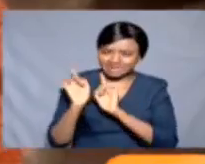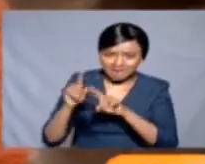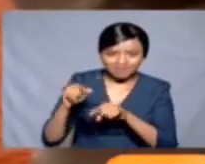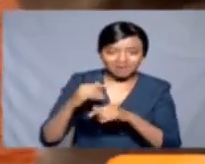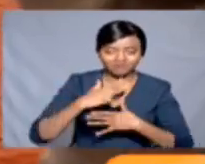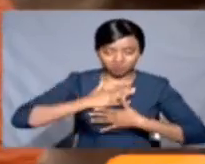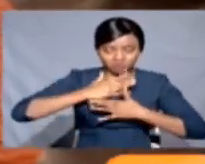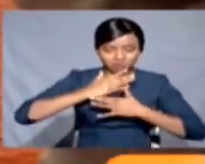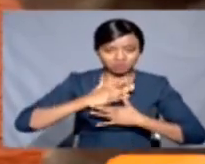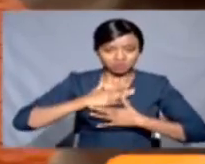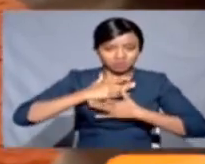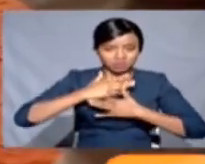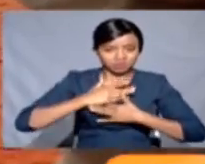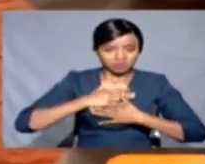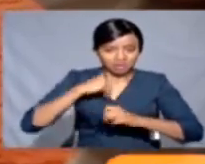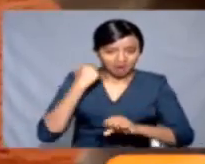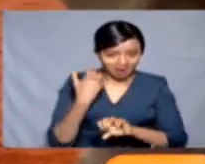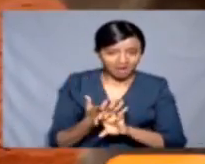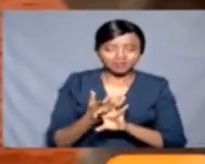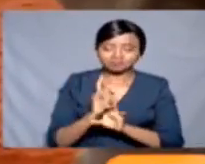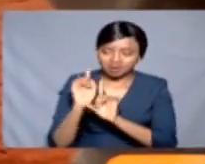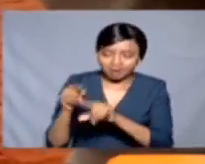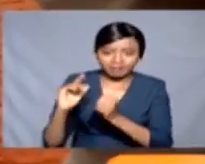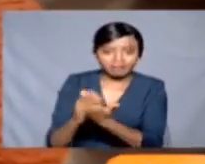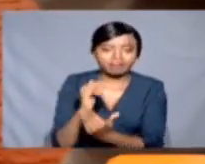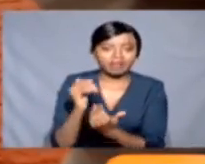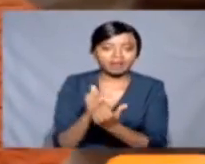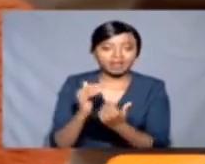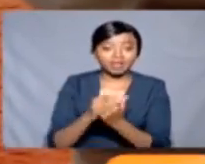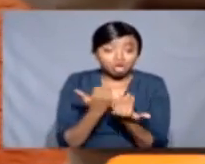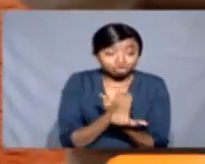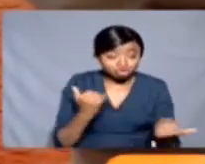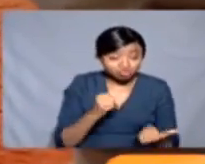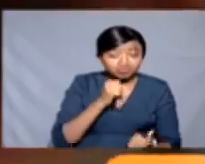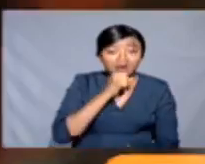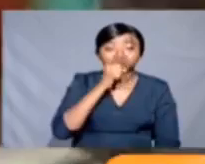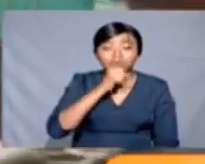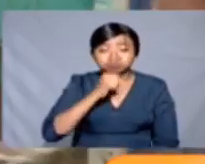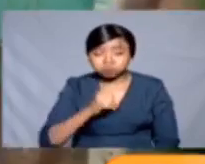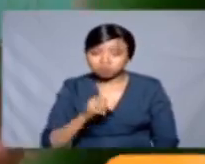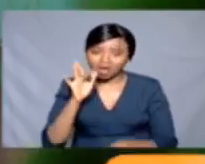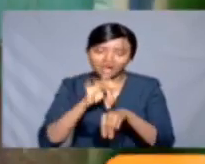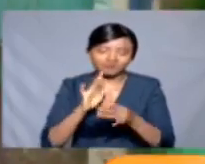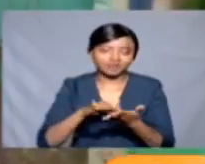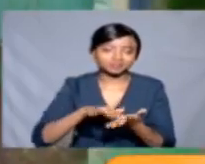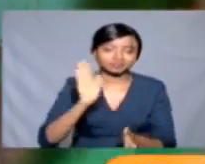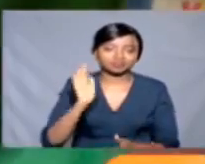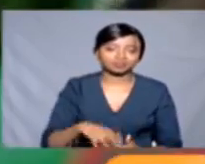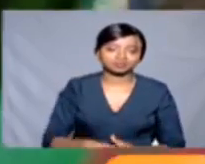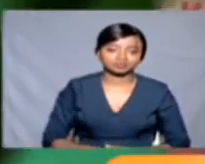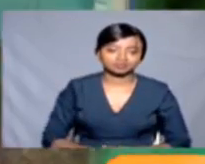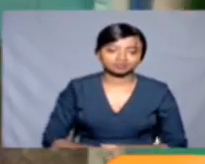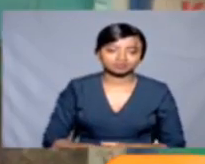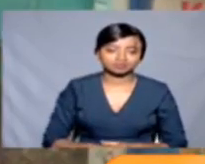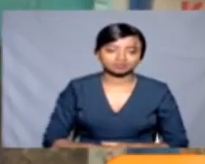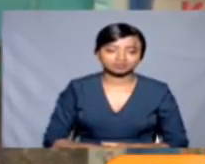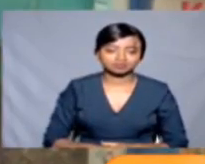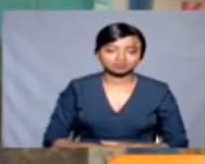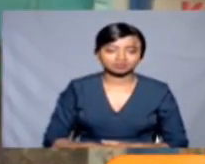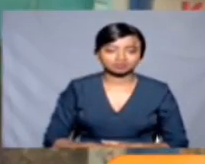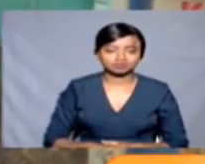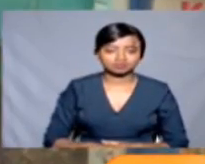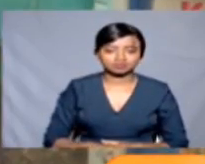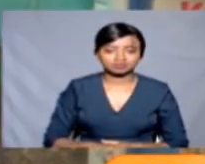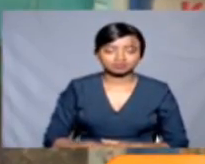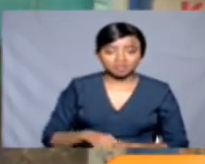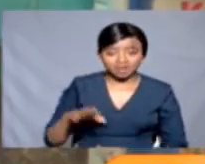clinic. Children and the elderly are the most vulnerable. In Mukuru Kwaruben,